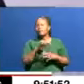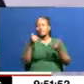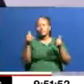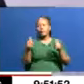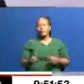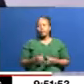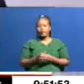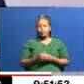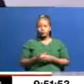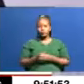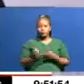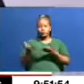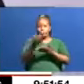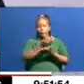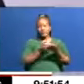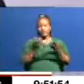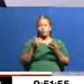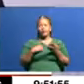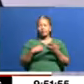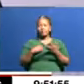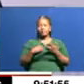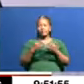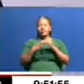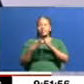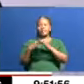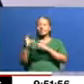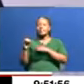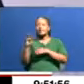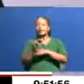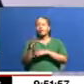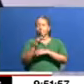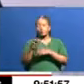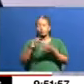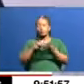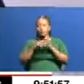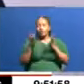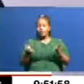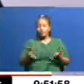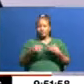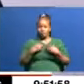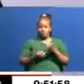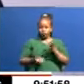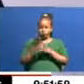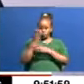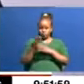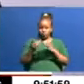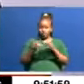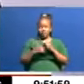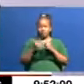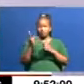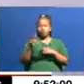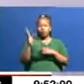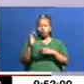28%, mainly driven by non-funded income that has grown about 64%. We also have had